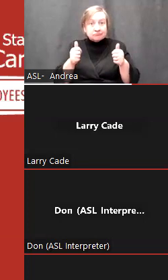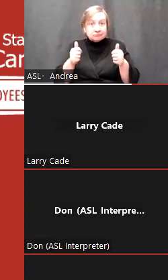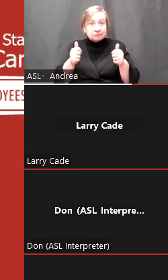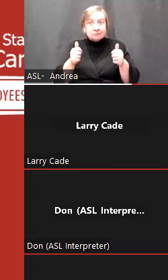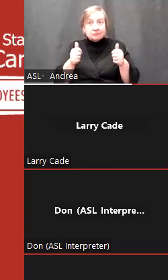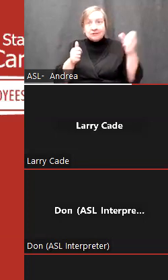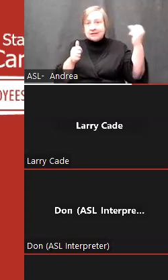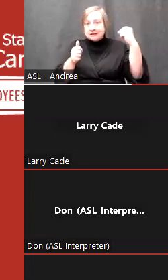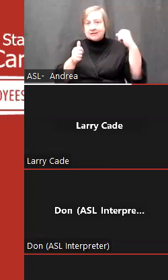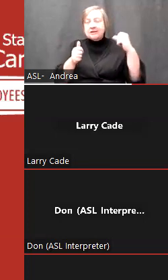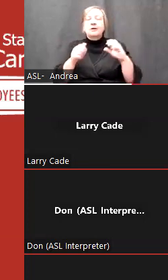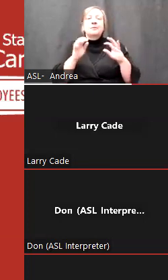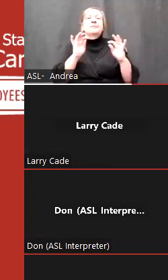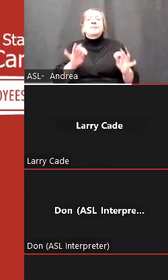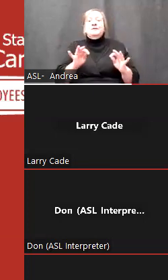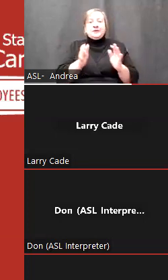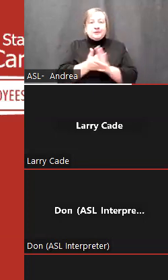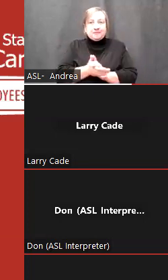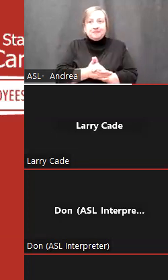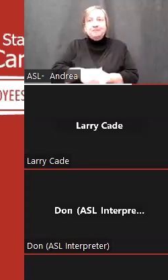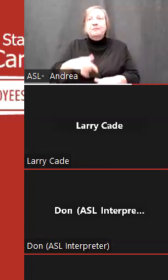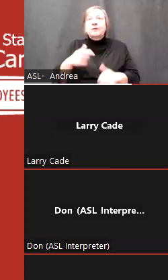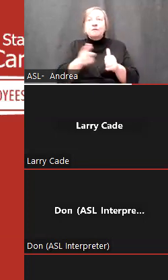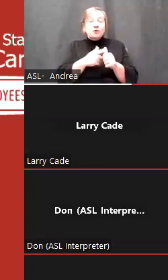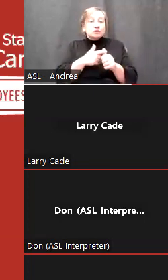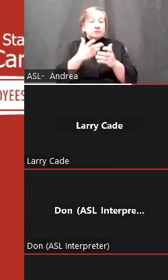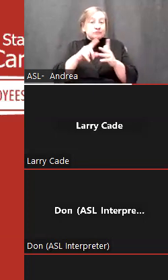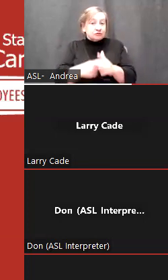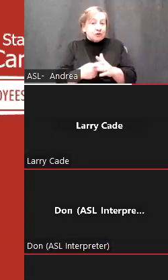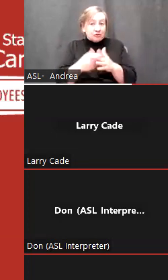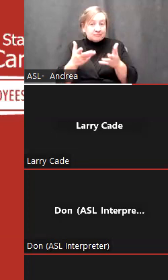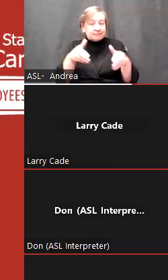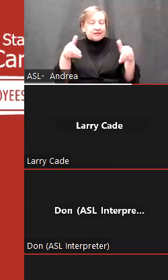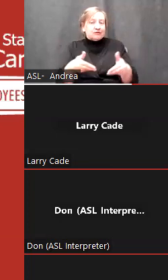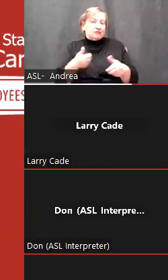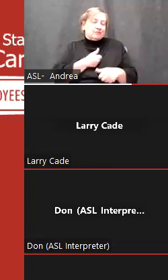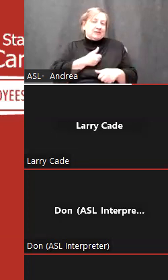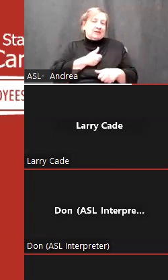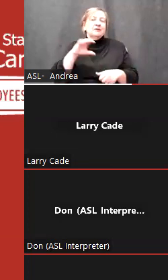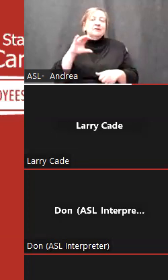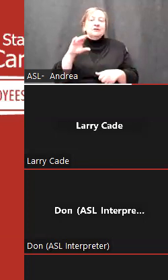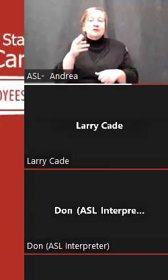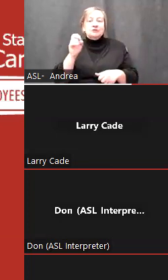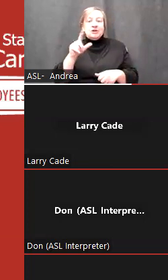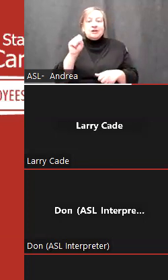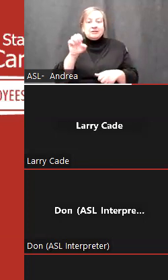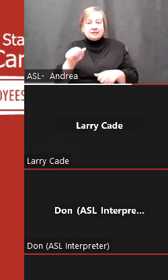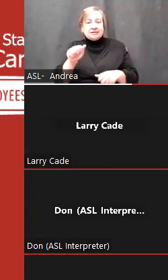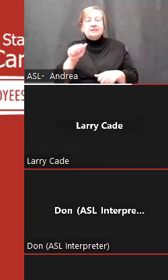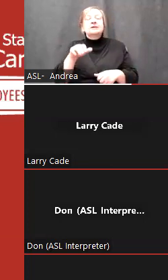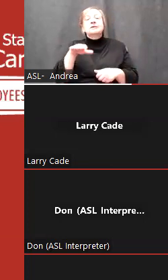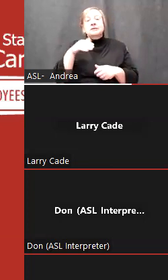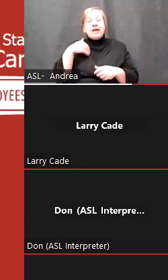Yeah. Perfect. Okay, so I want to first, again, start off by introducing myself. I'm Chelsea. We also have Sally on the